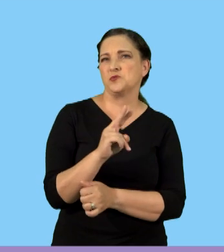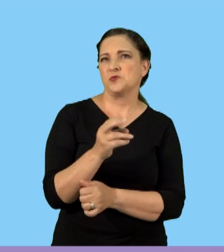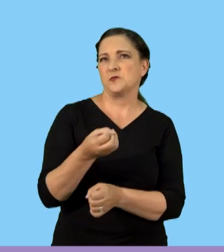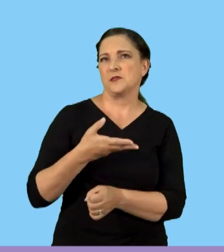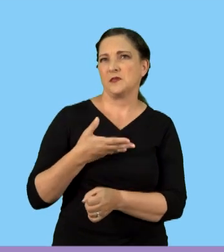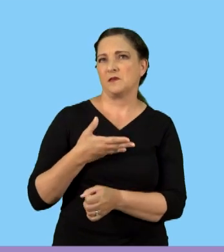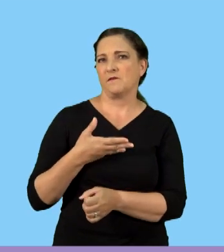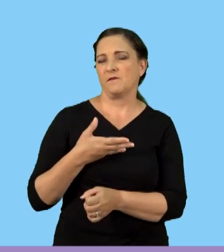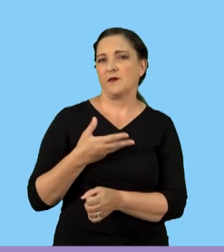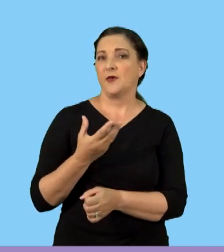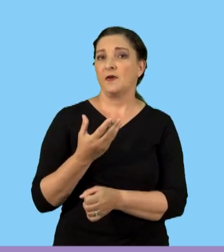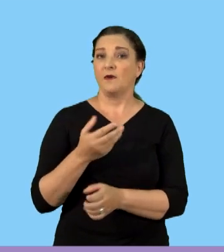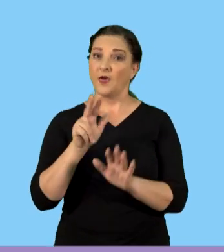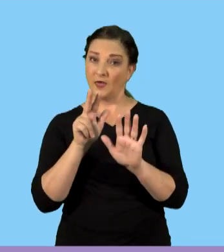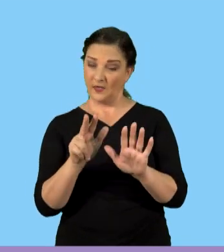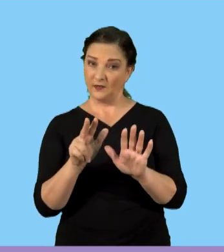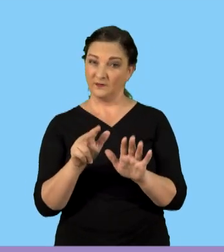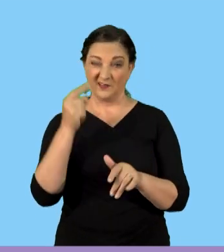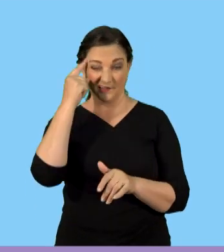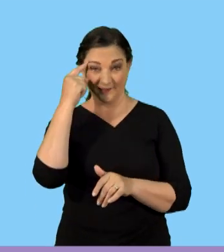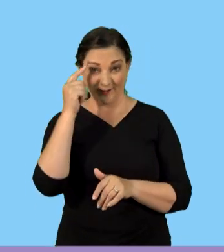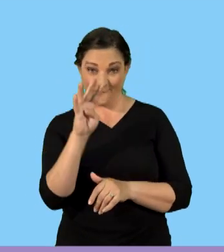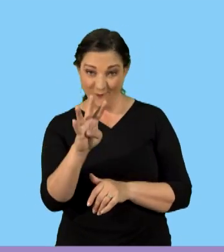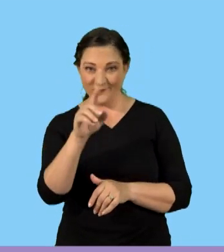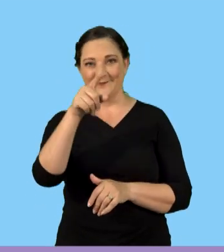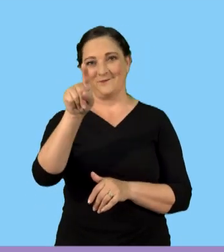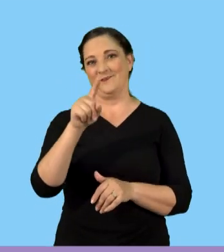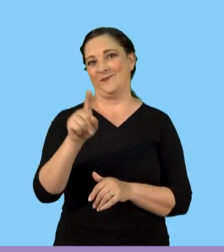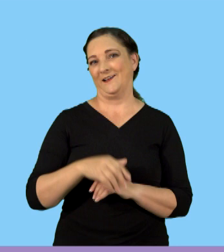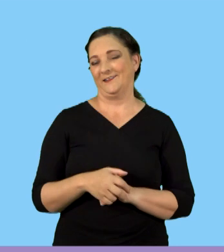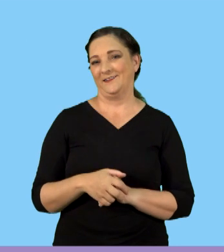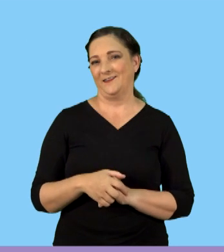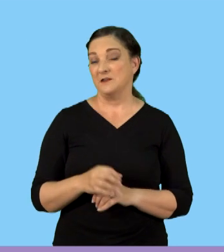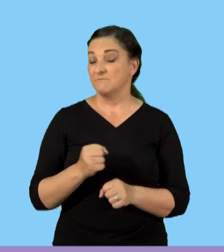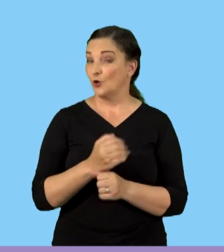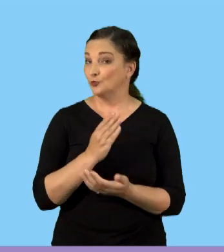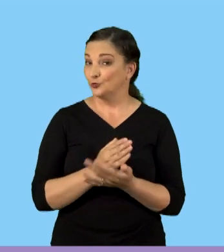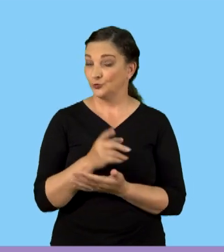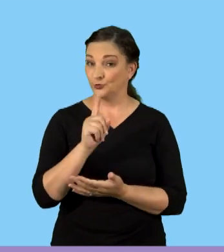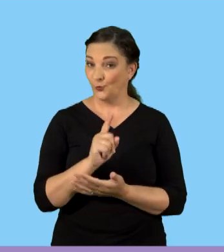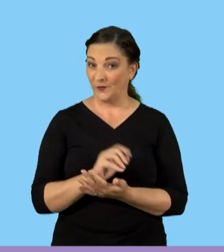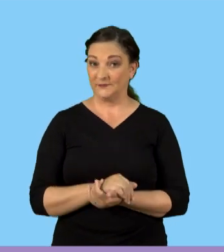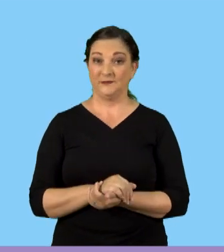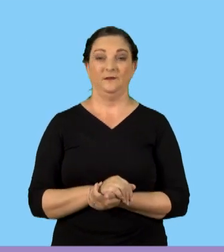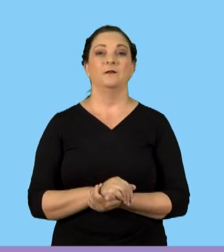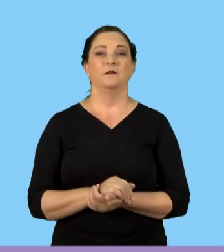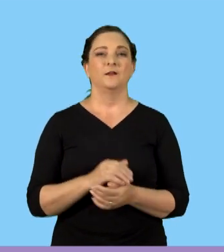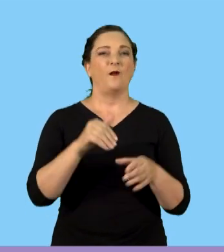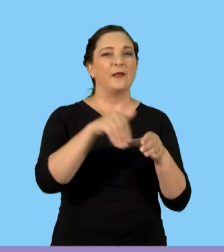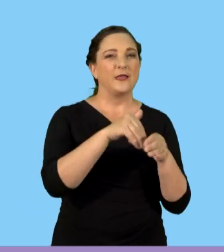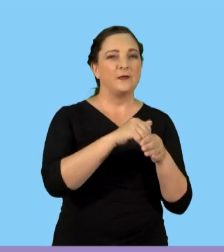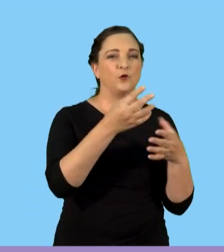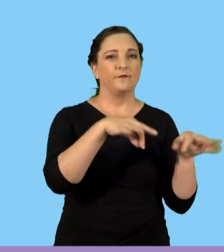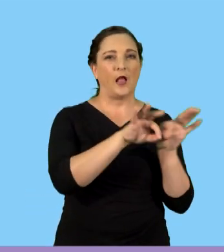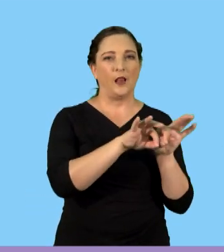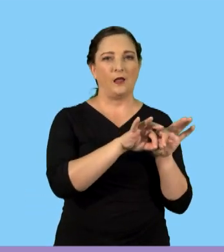was 8? If you are thinking of 4, then you are absolutely correct. And just to make sure that you have the correct input value,